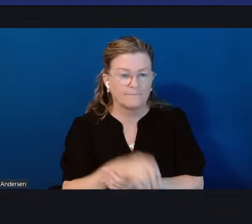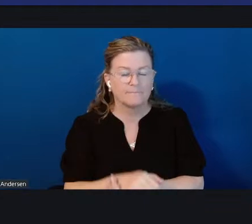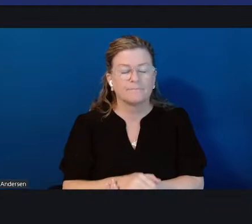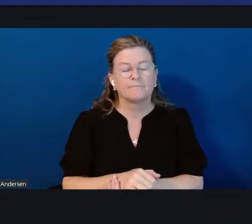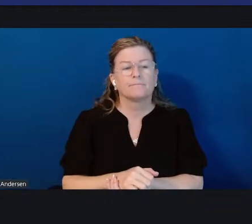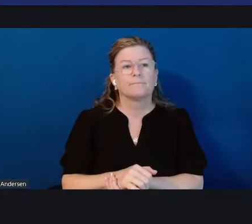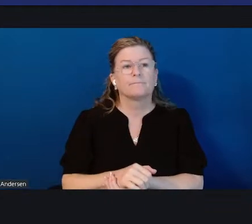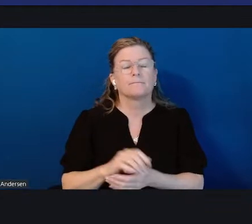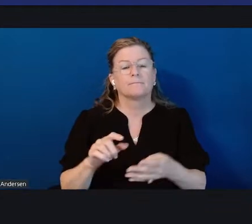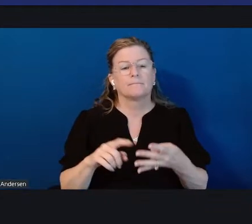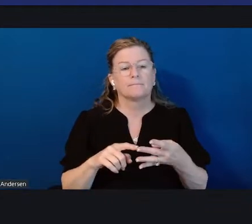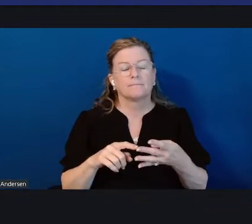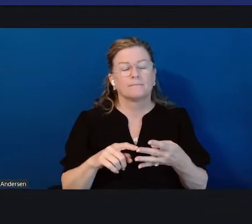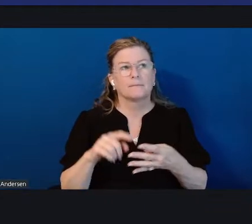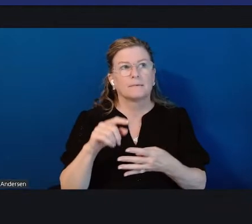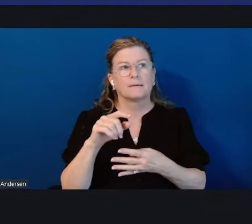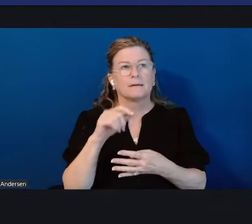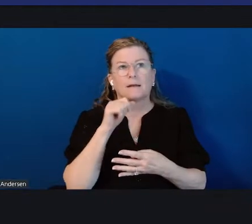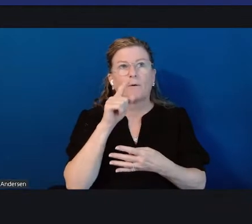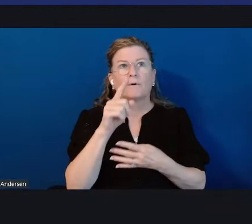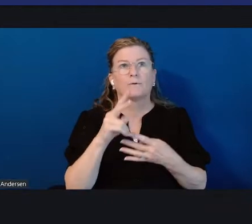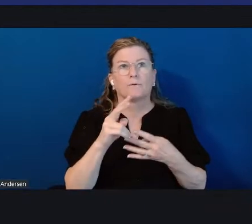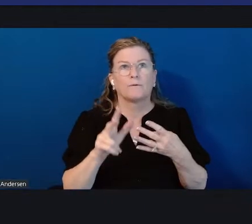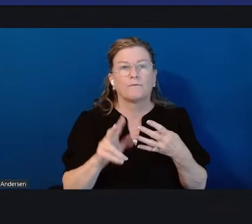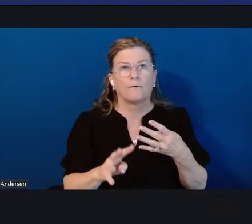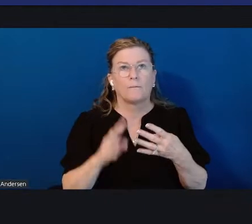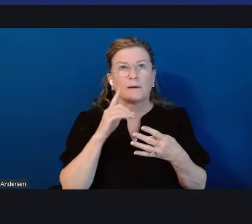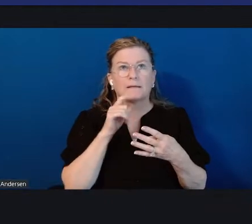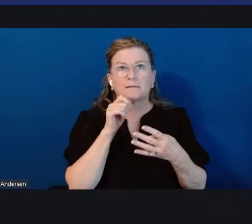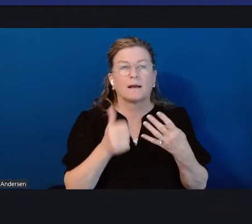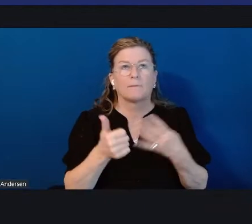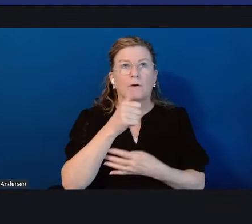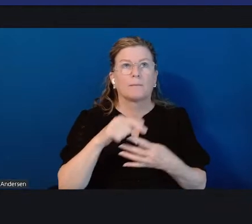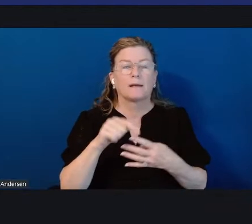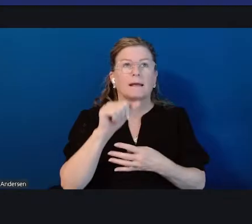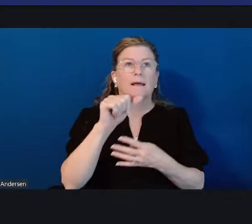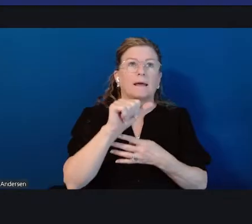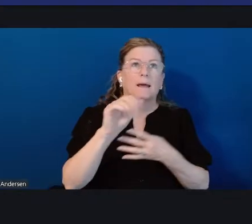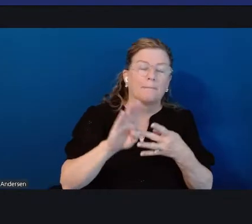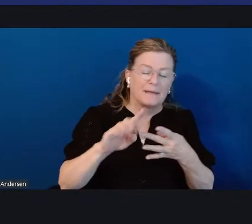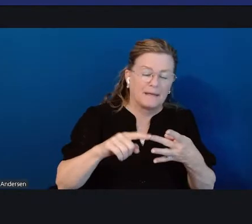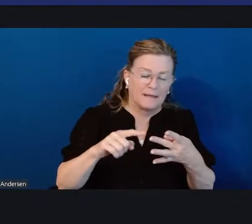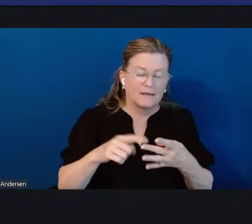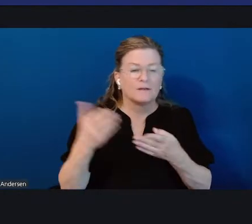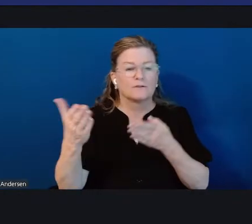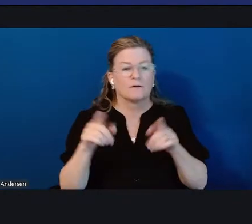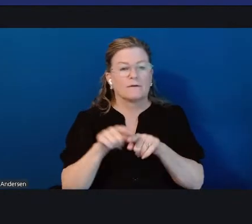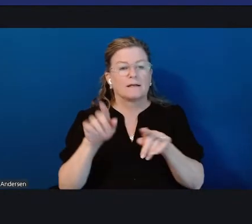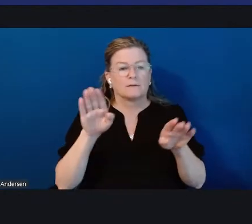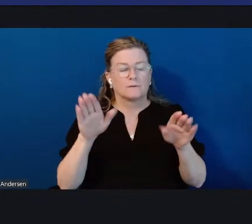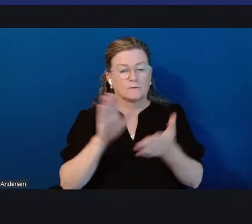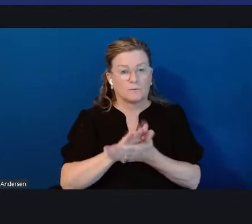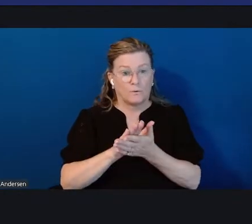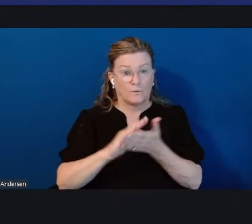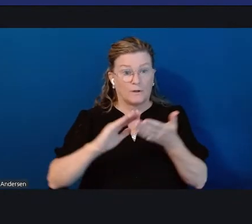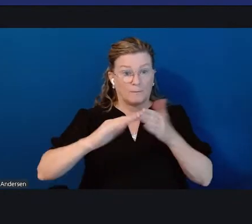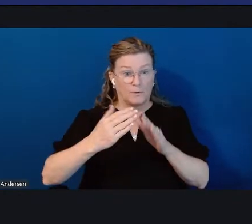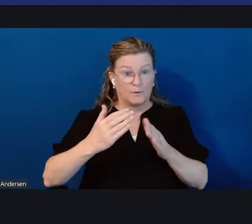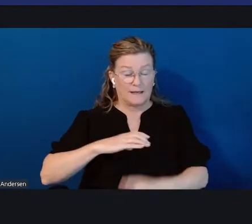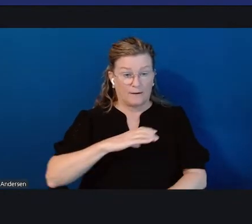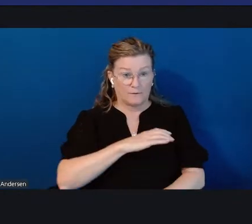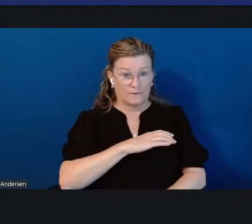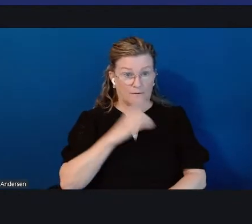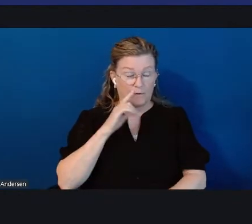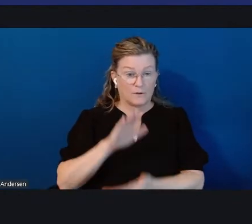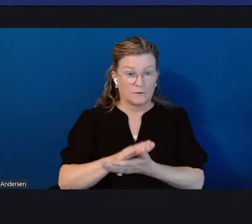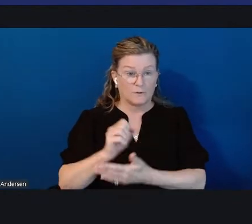B, I shouldn't do 1, 2, 3, 4 because it's not a priority, but so item B, serve as a school community council for the